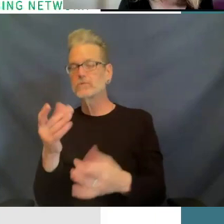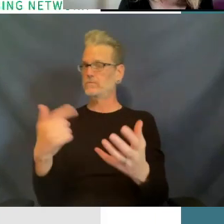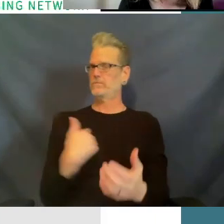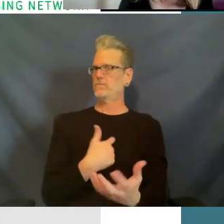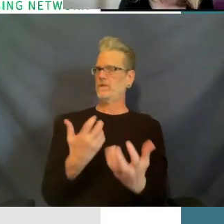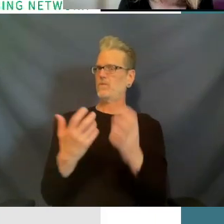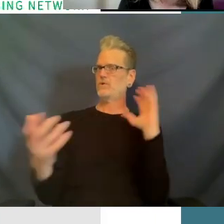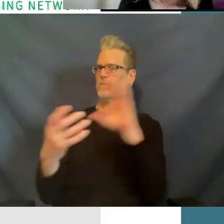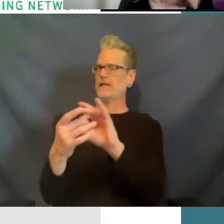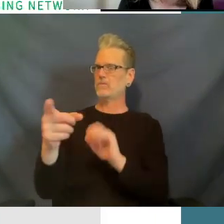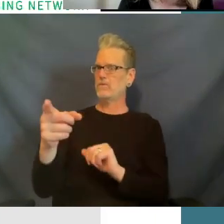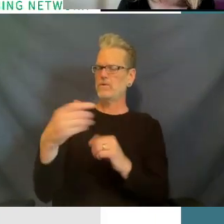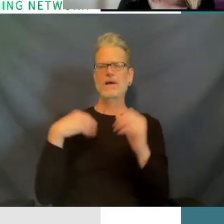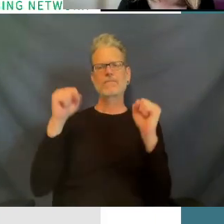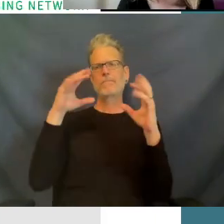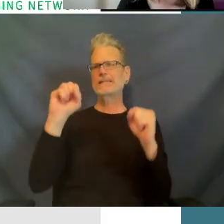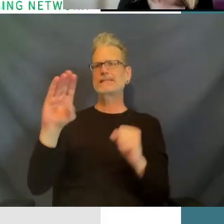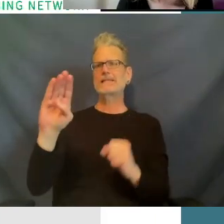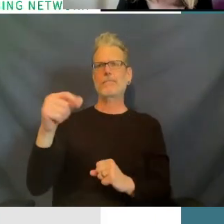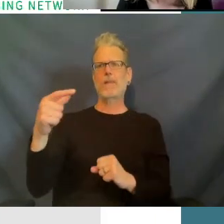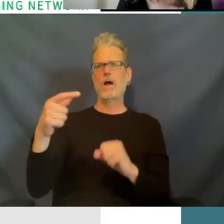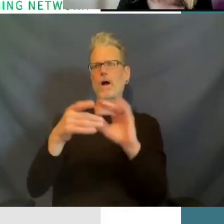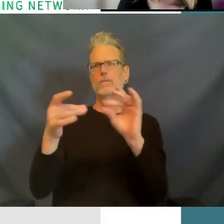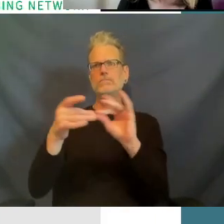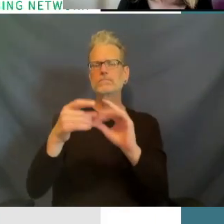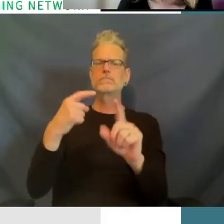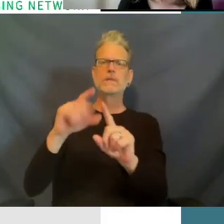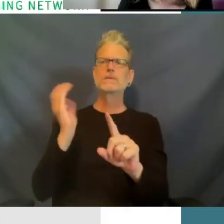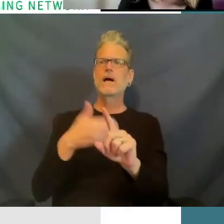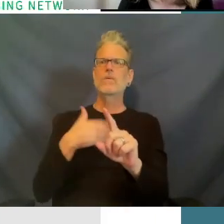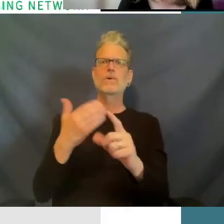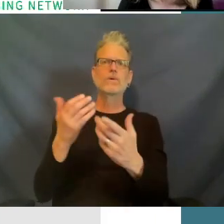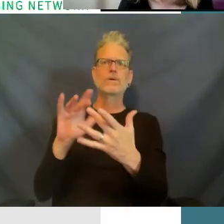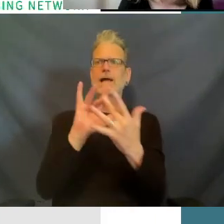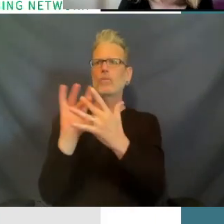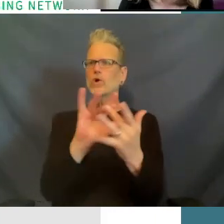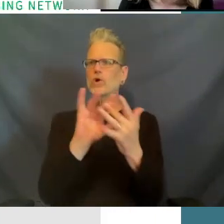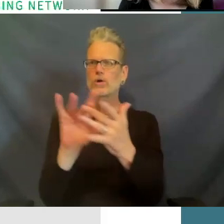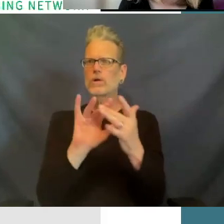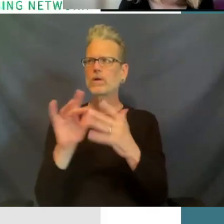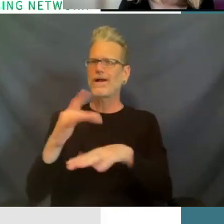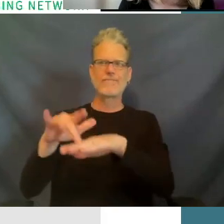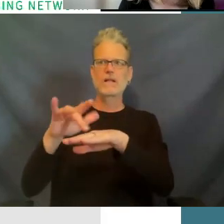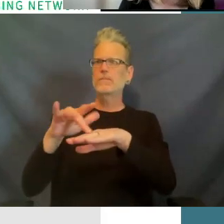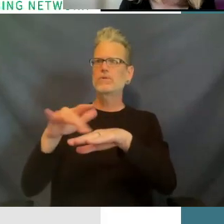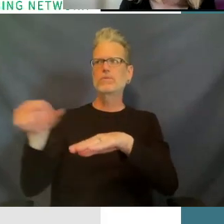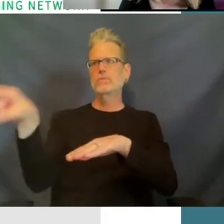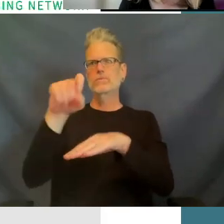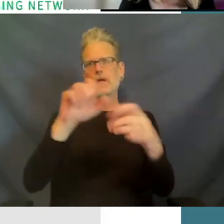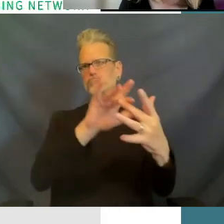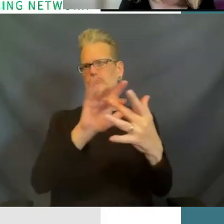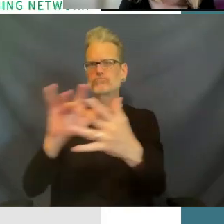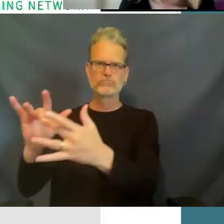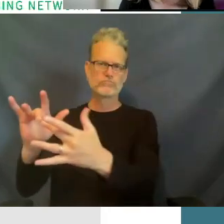amazing blog, as well as just our member network that is available to connect with through the